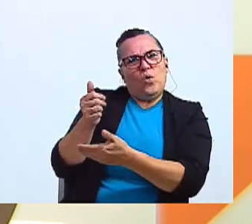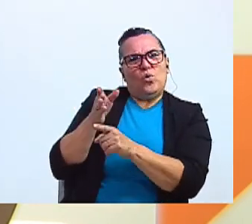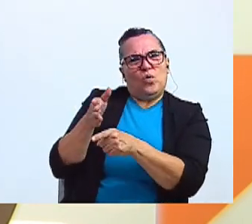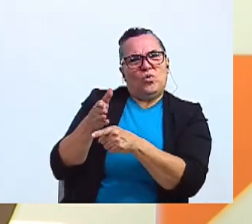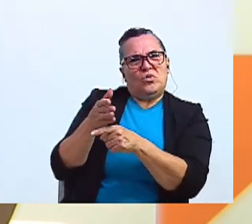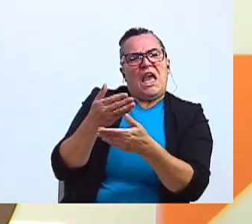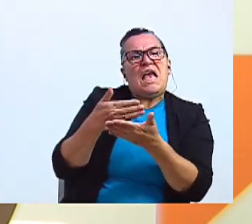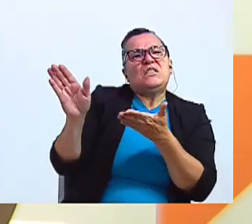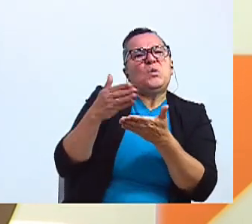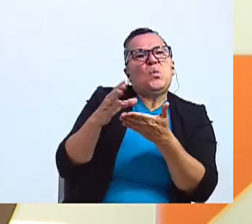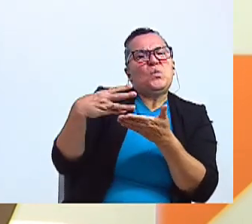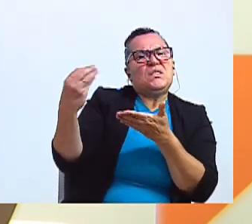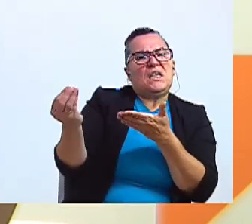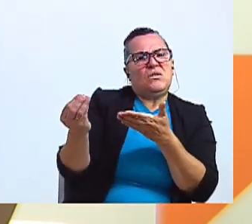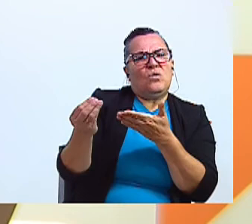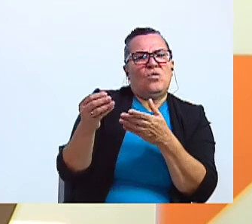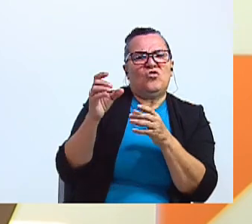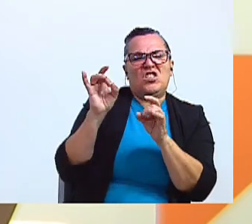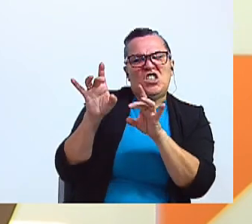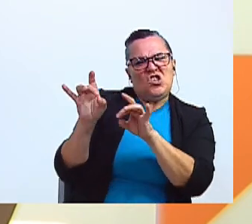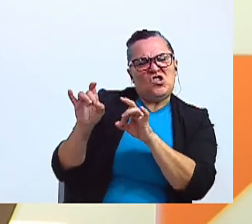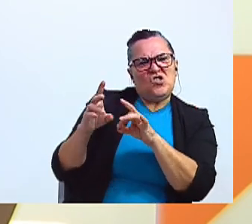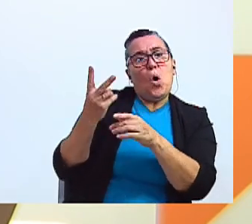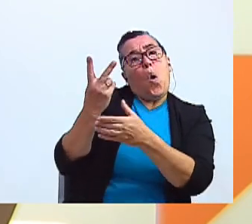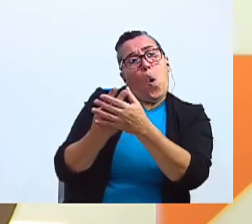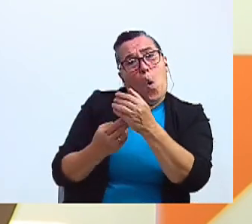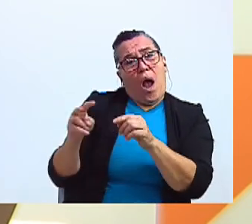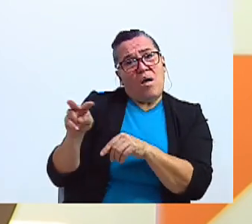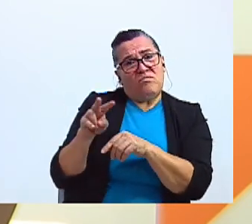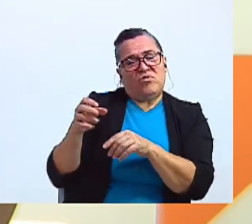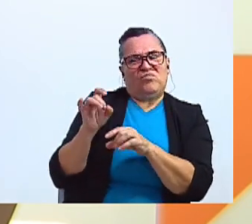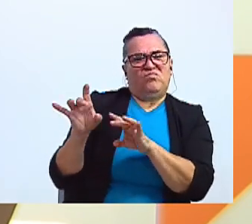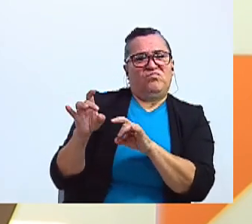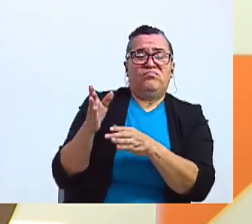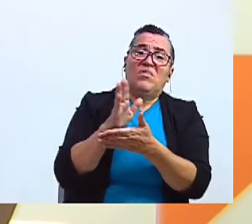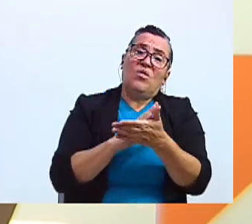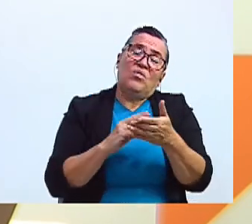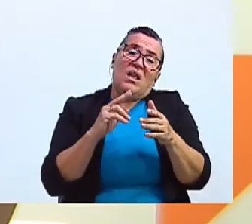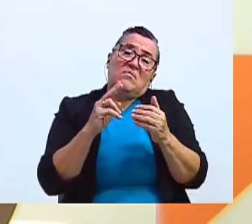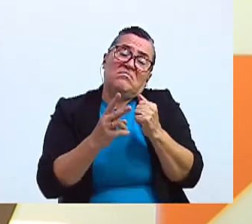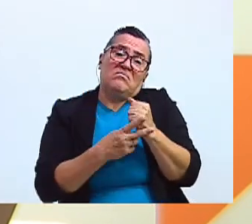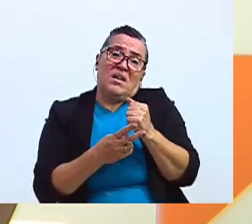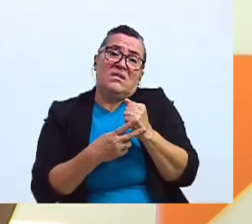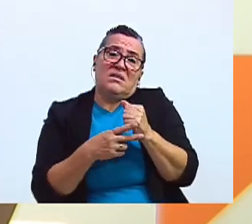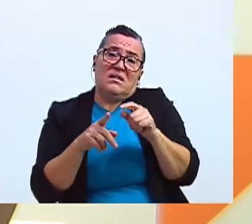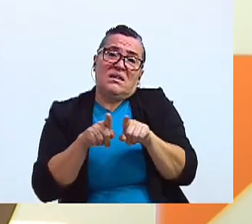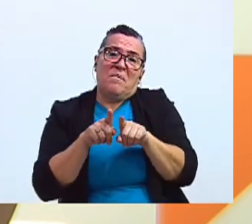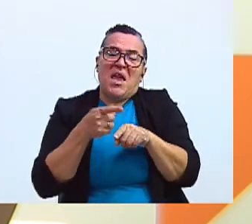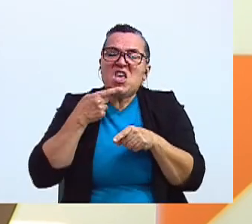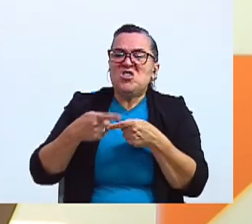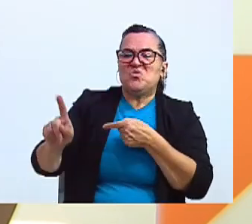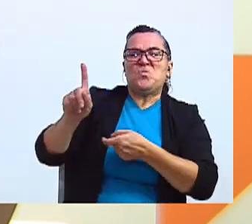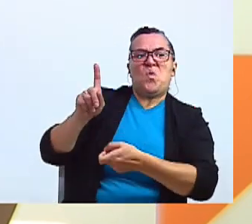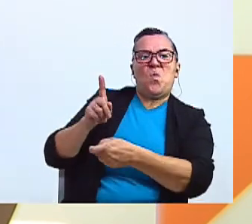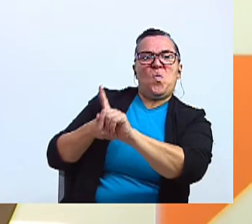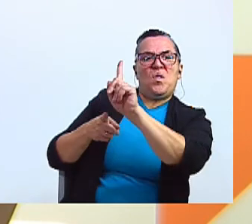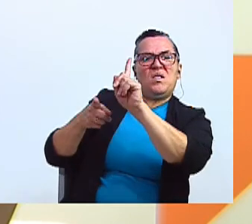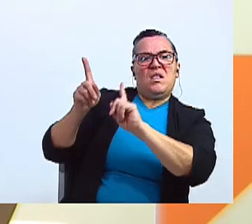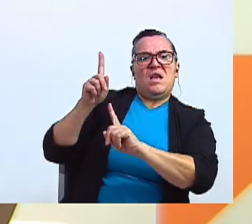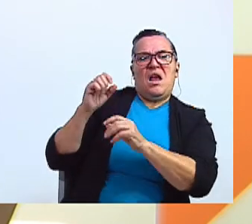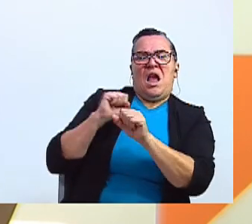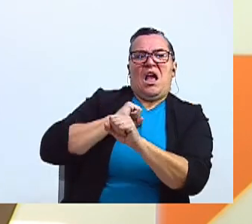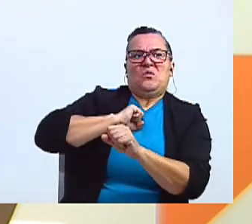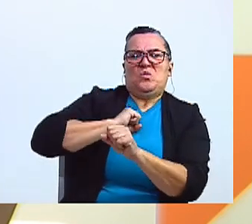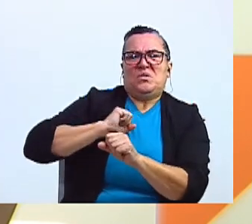excluding them, being mean, or both. Sometimes they might insult people by trying to